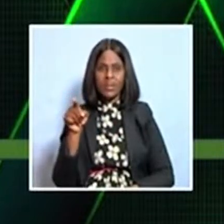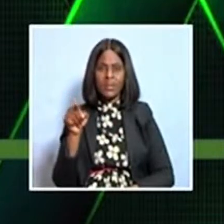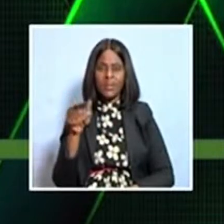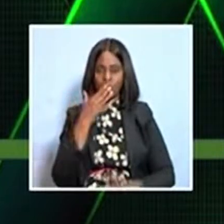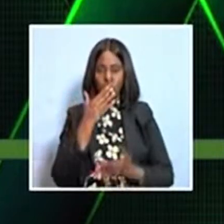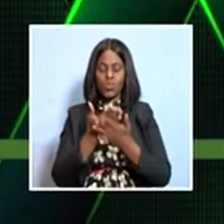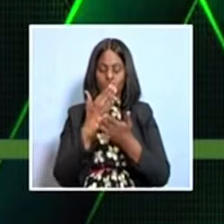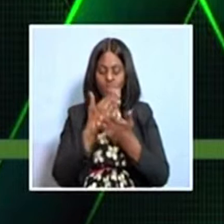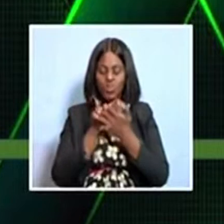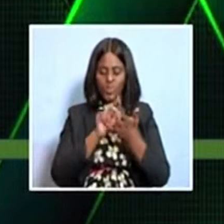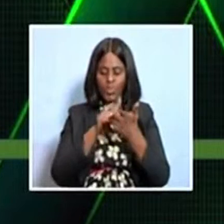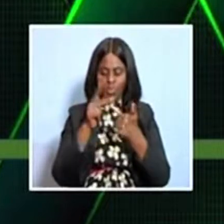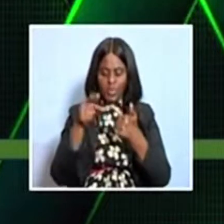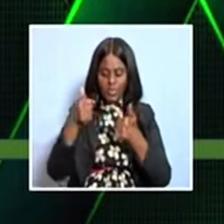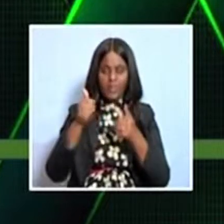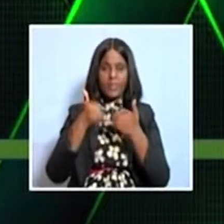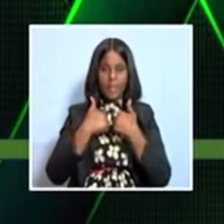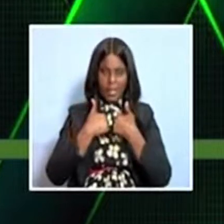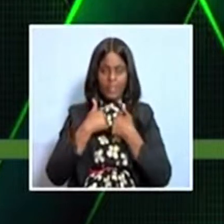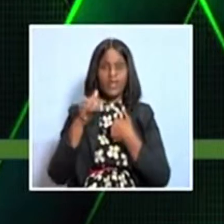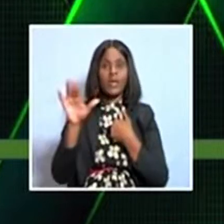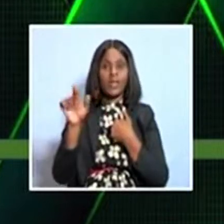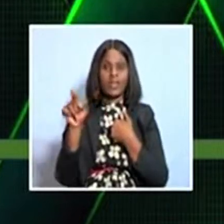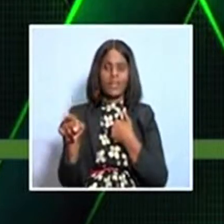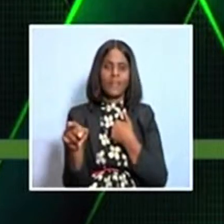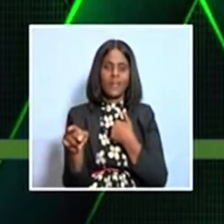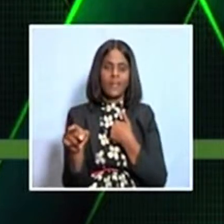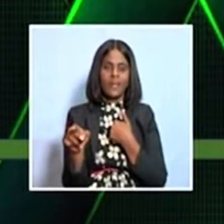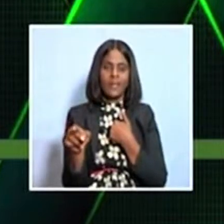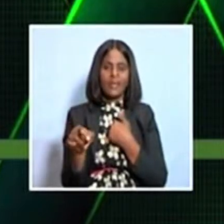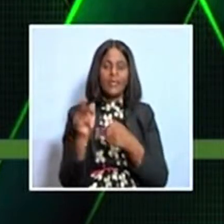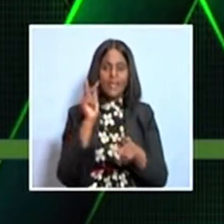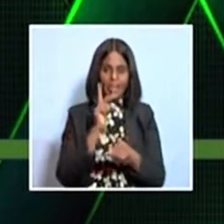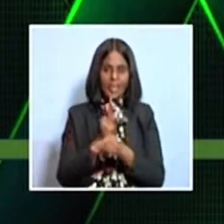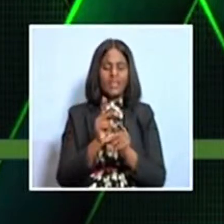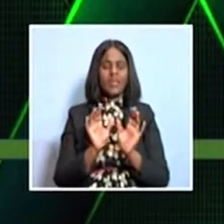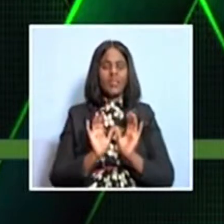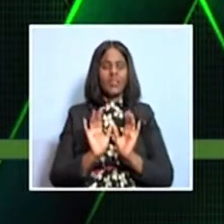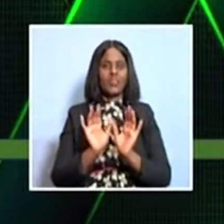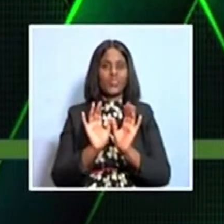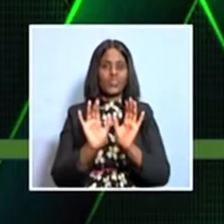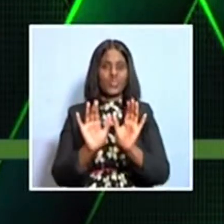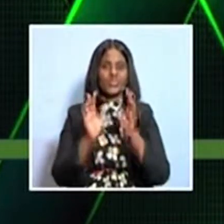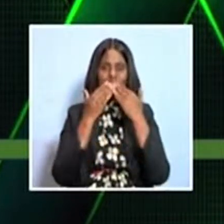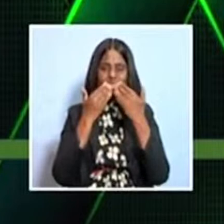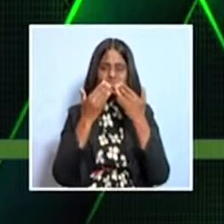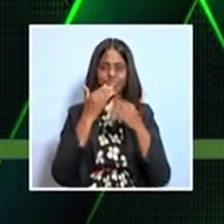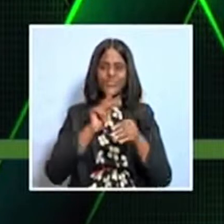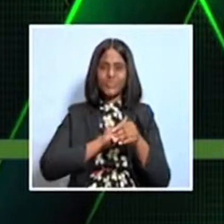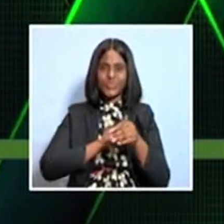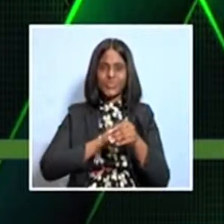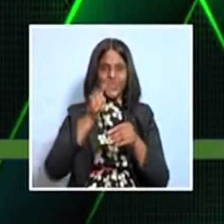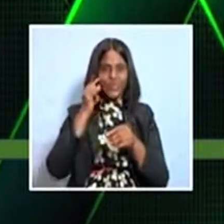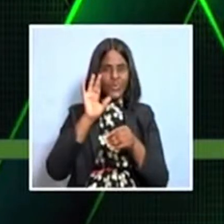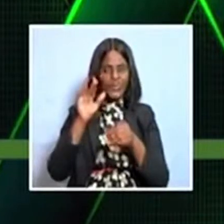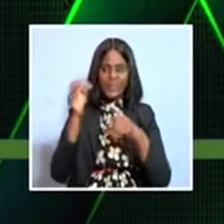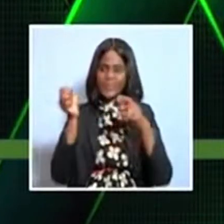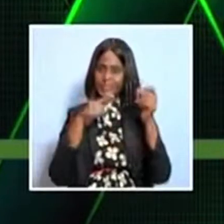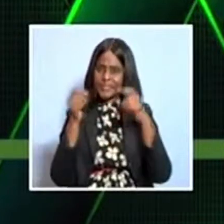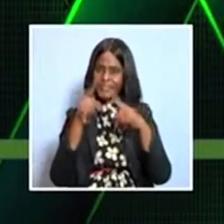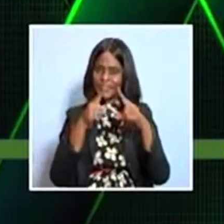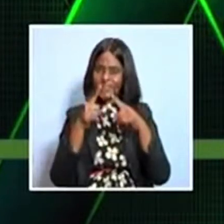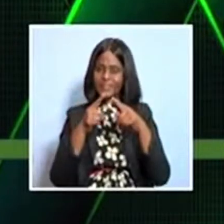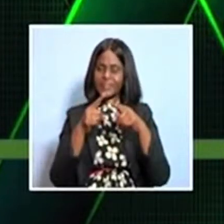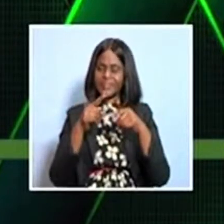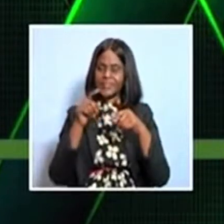nice program you have there. Keep pushing. Thank you so much, Kennedy, for that text message.